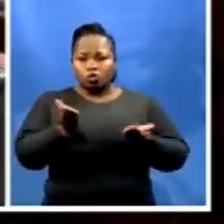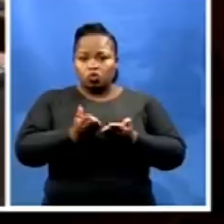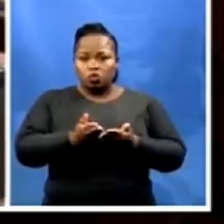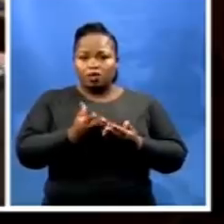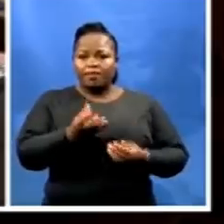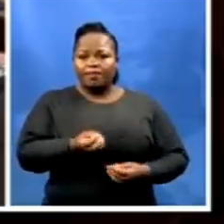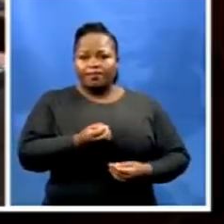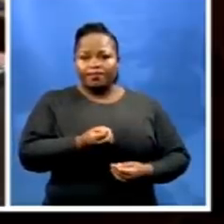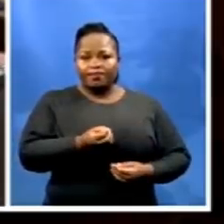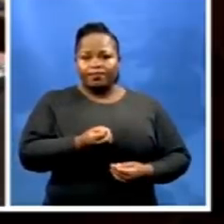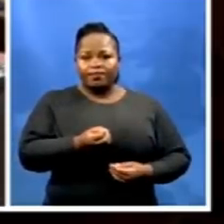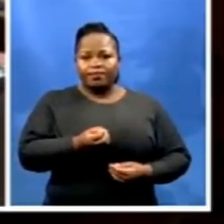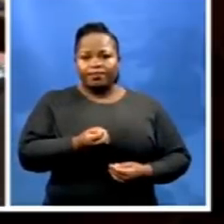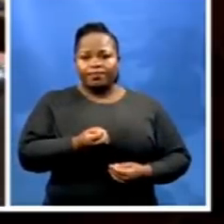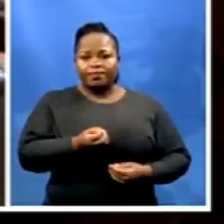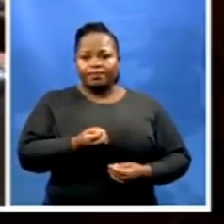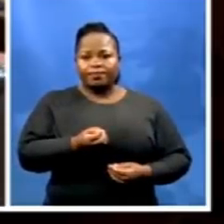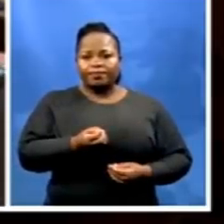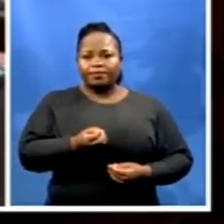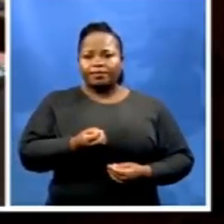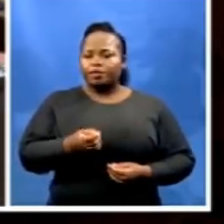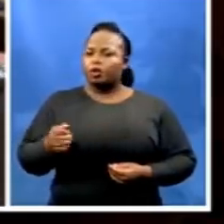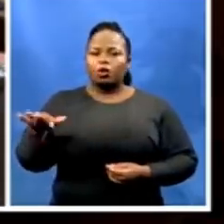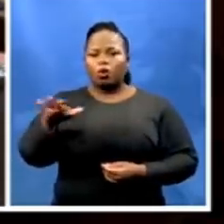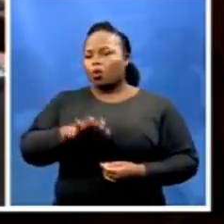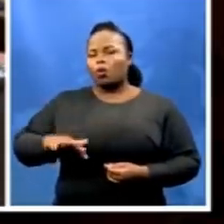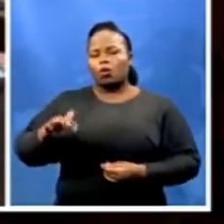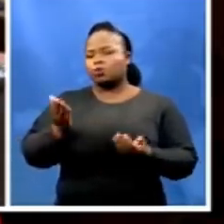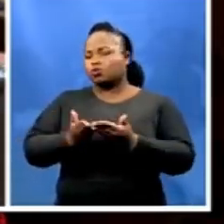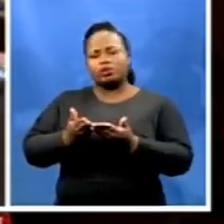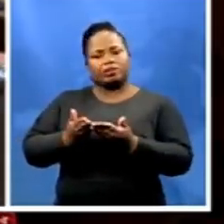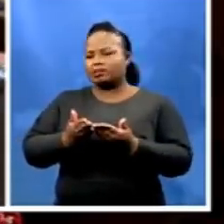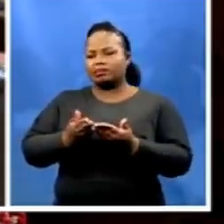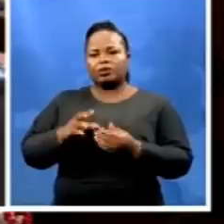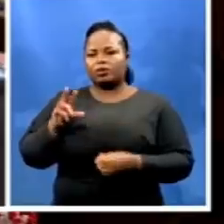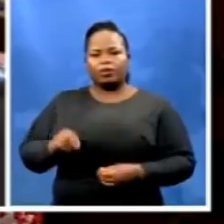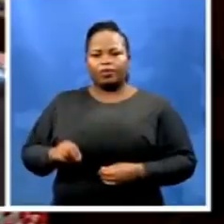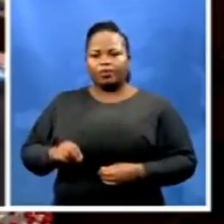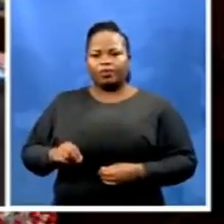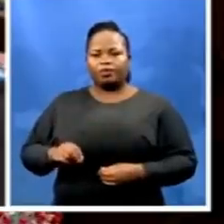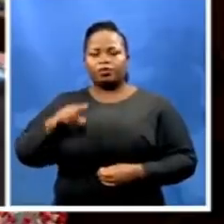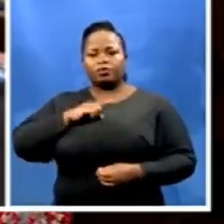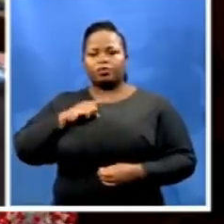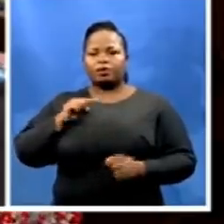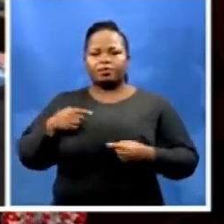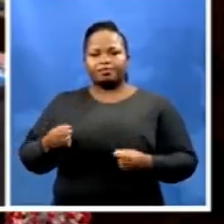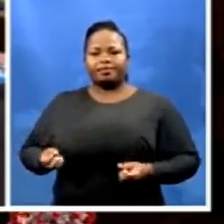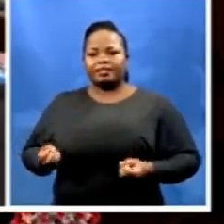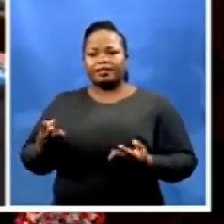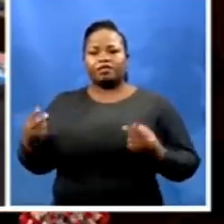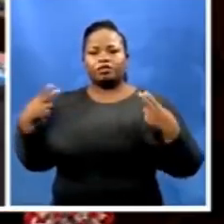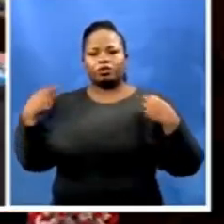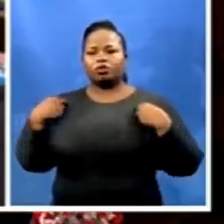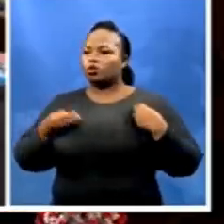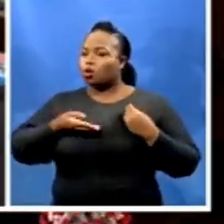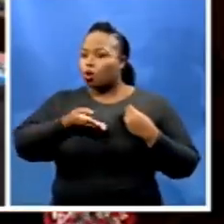Well, not in all schools in KwaZulu-Natal. We have not been able to provide security guards in all our schools. You know, we have about 6,000